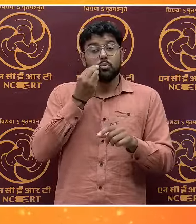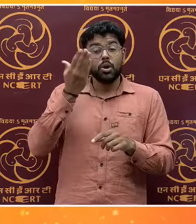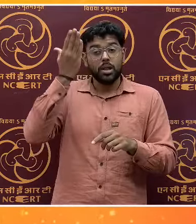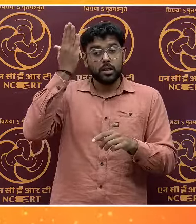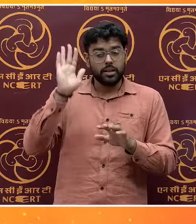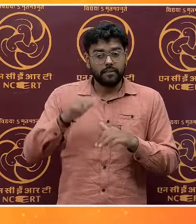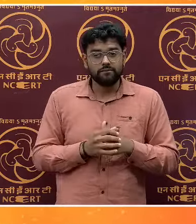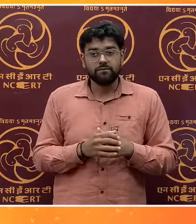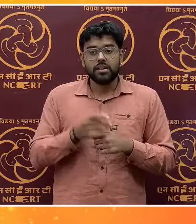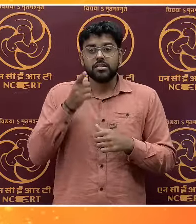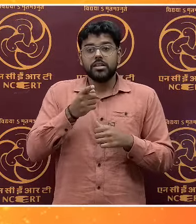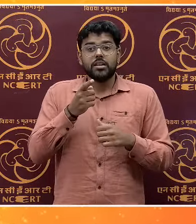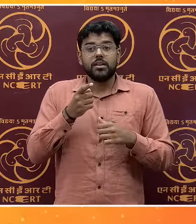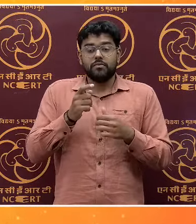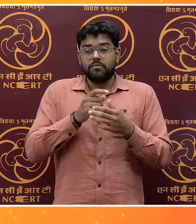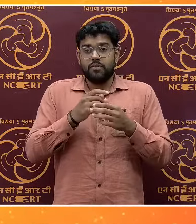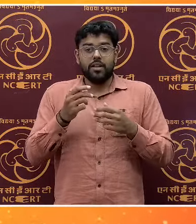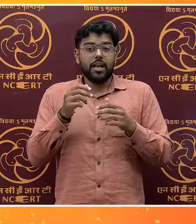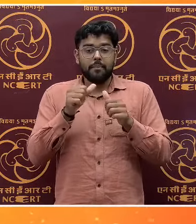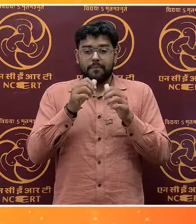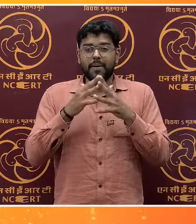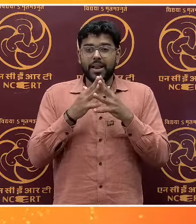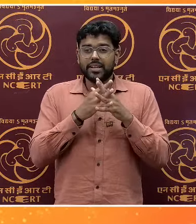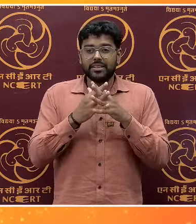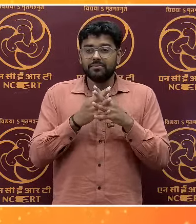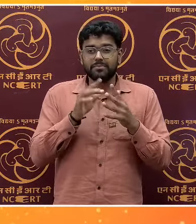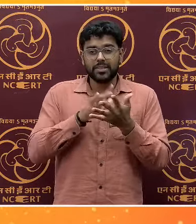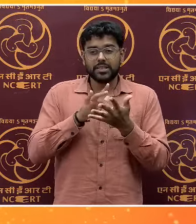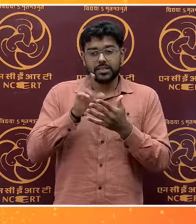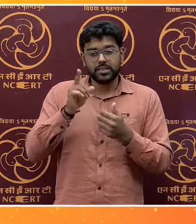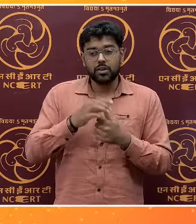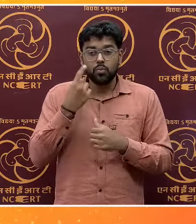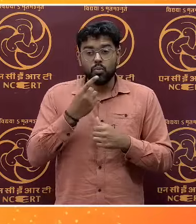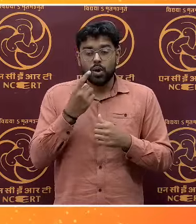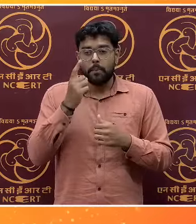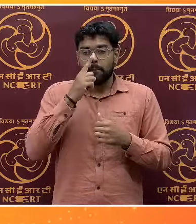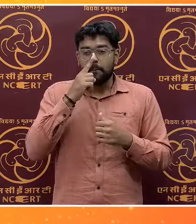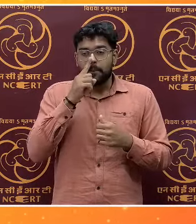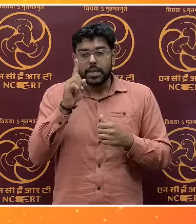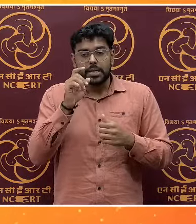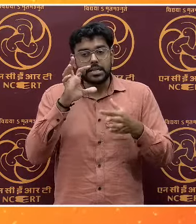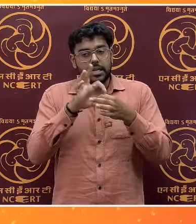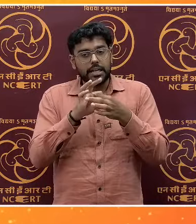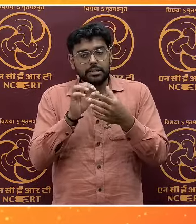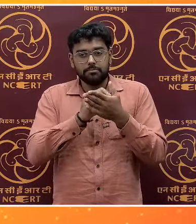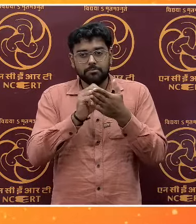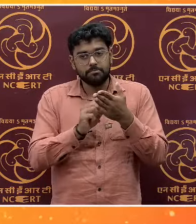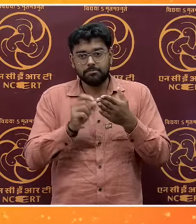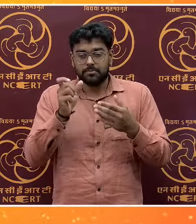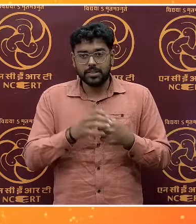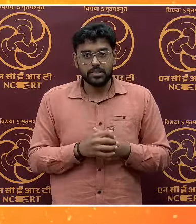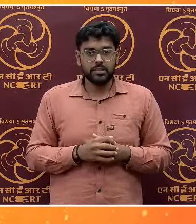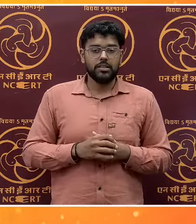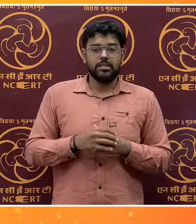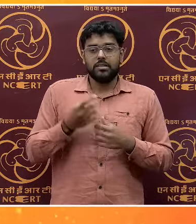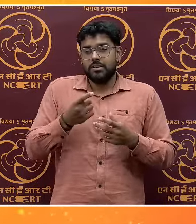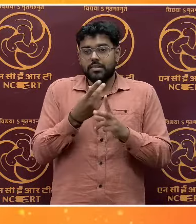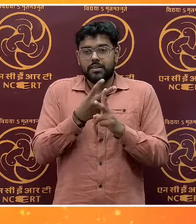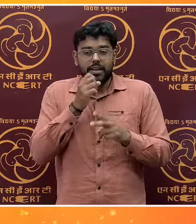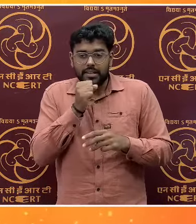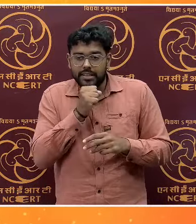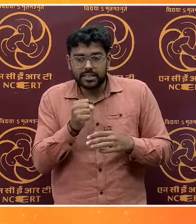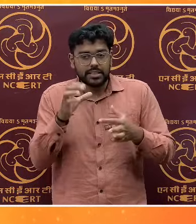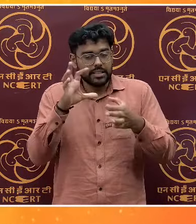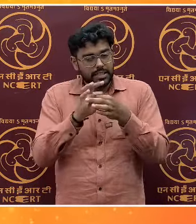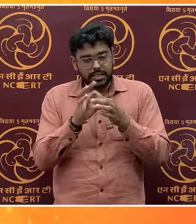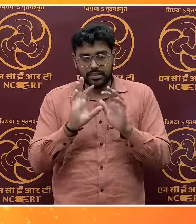the themes of compassion, aging, and motherhood. Hmm. And ma'am, as now we got to know that she write about compassion, aging, and